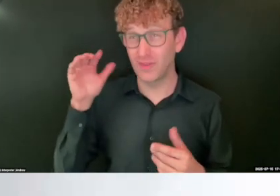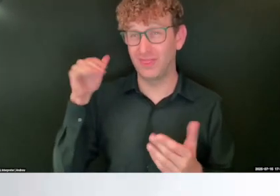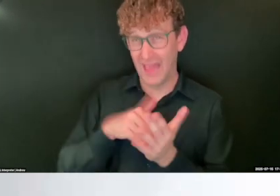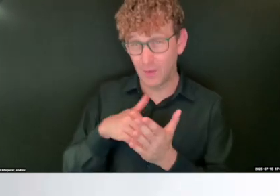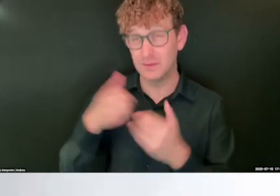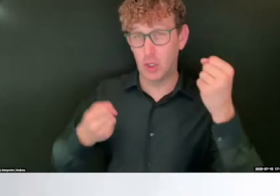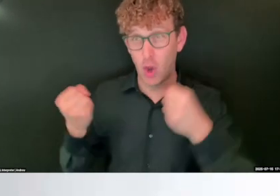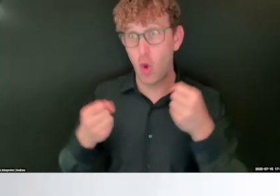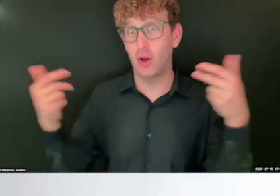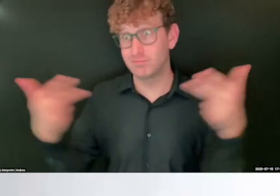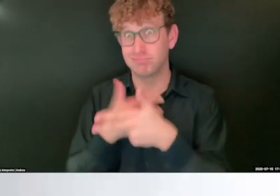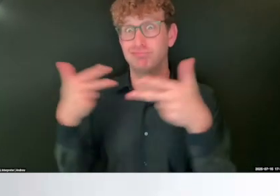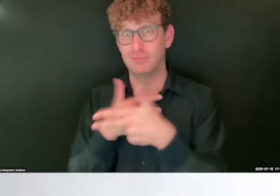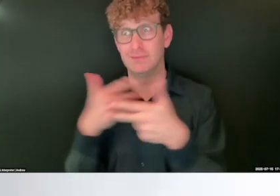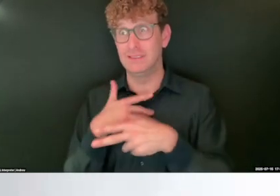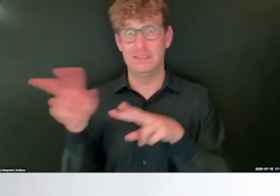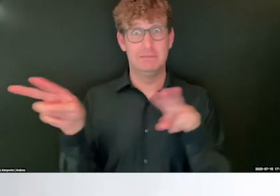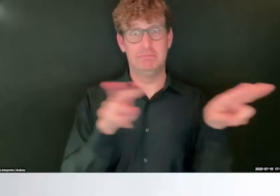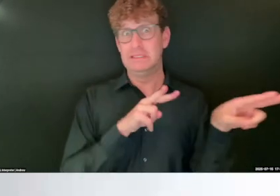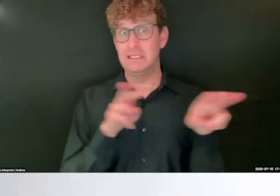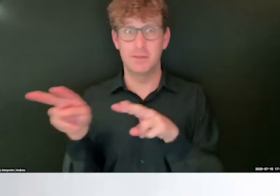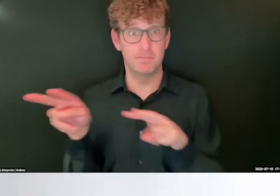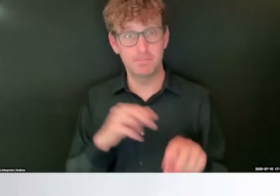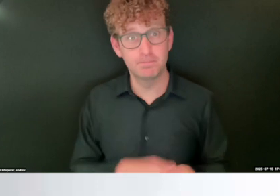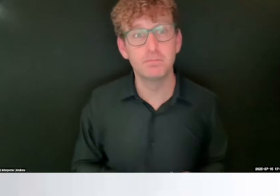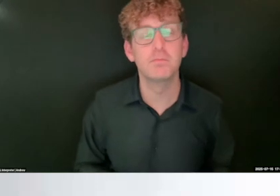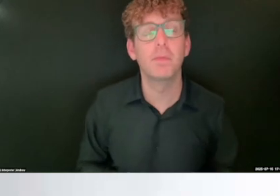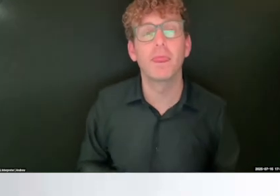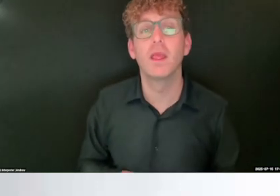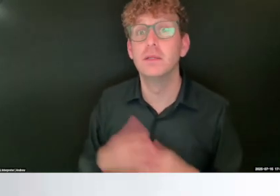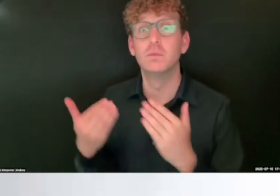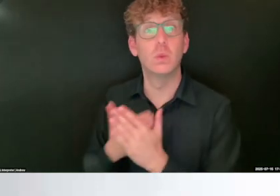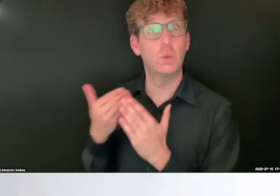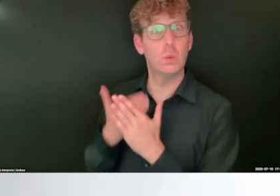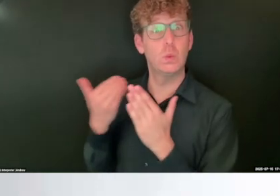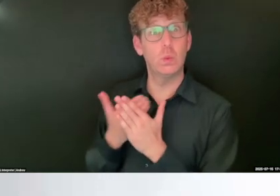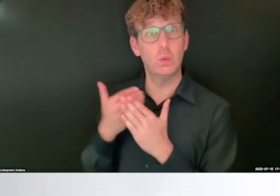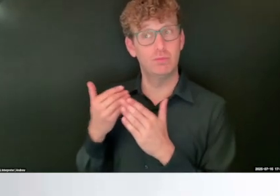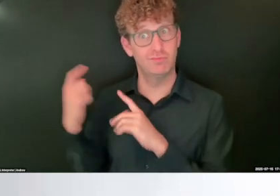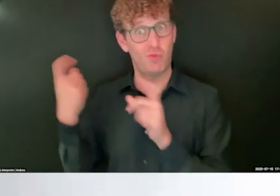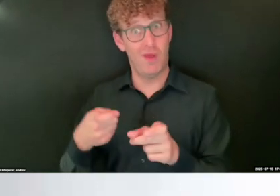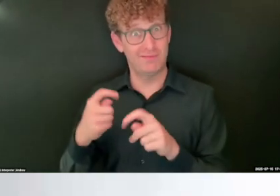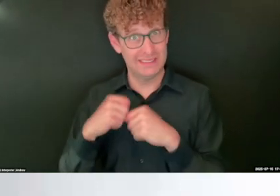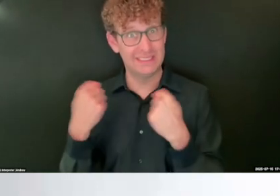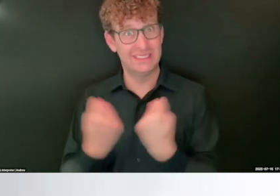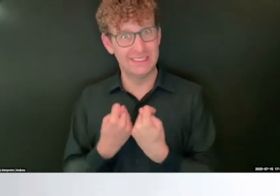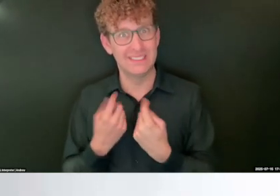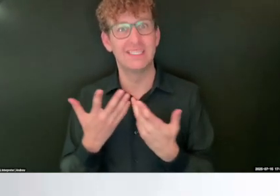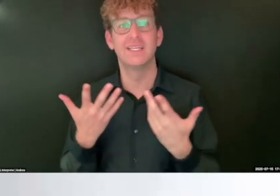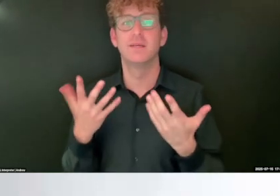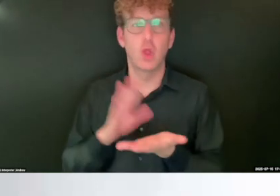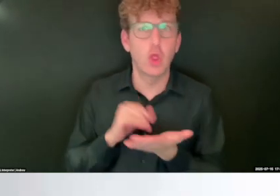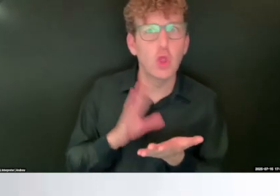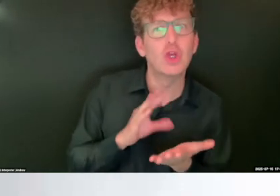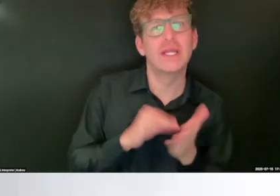The newer grantee teams feature learnings from planning and community-led project efforts and include bike mechanic training and